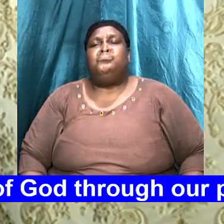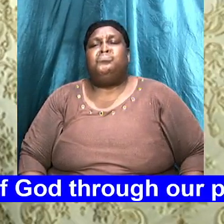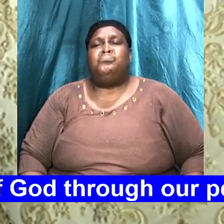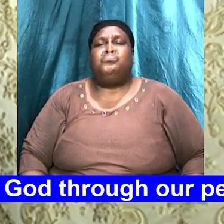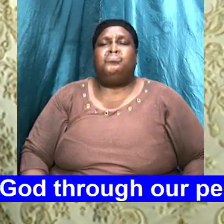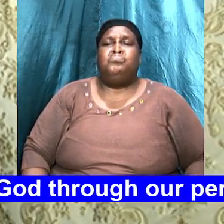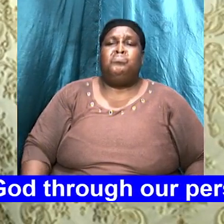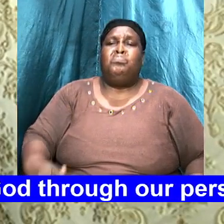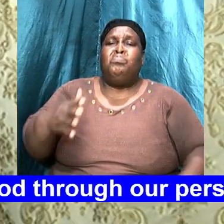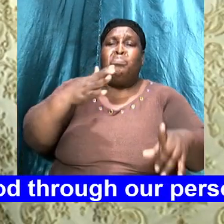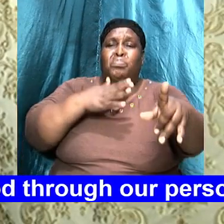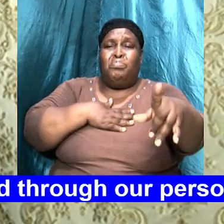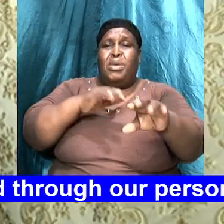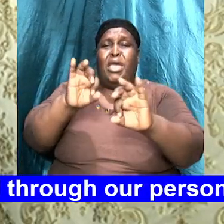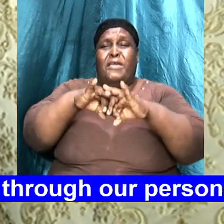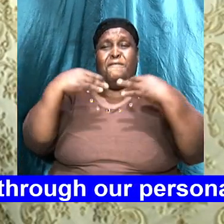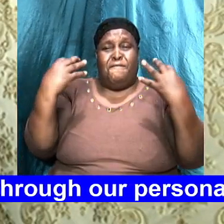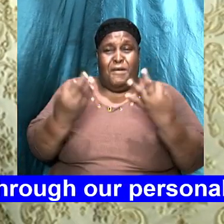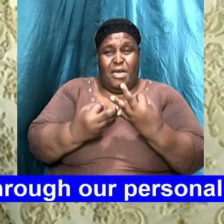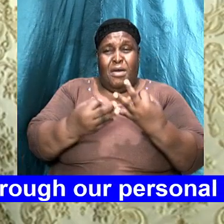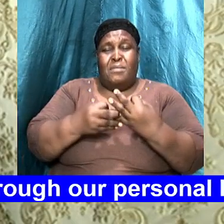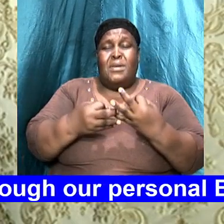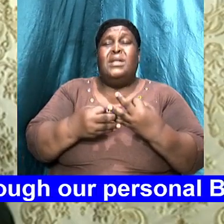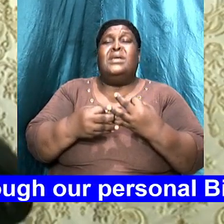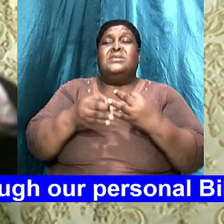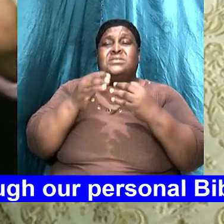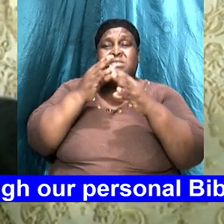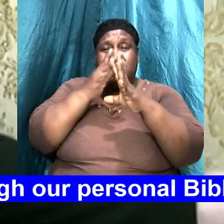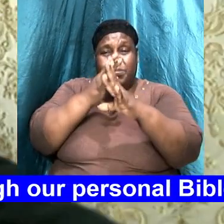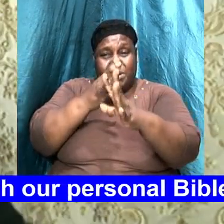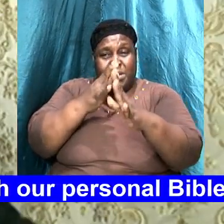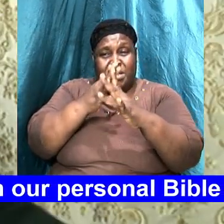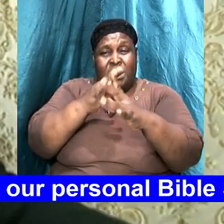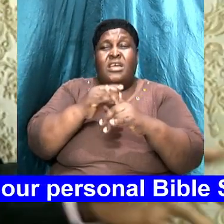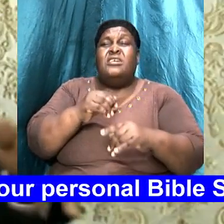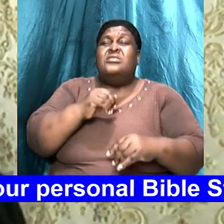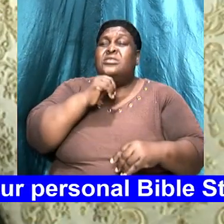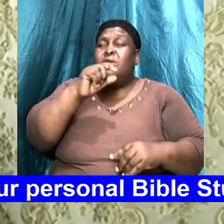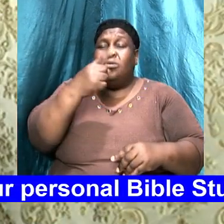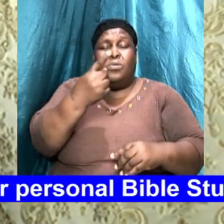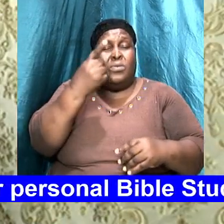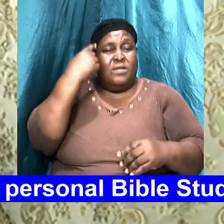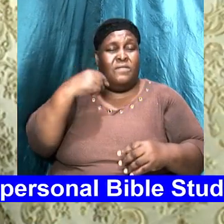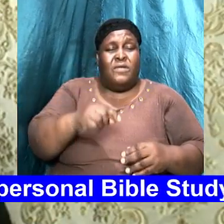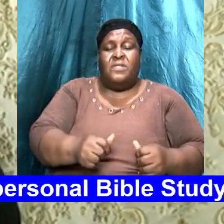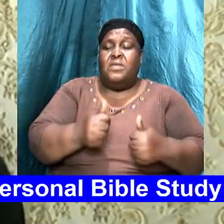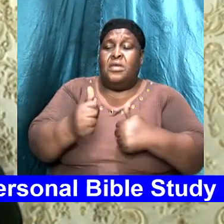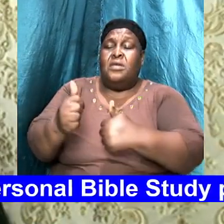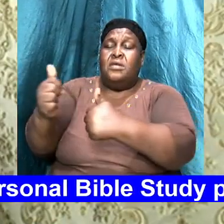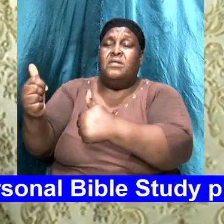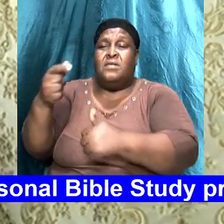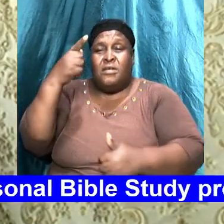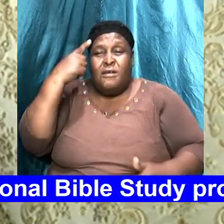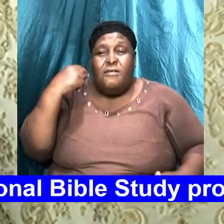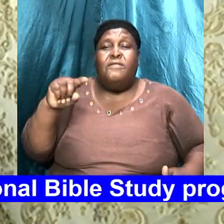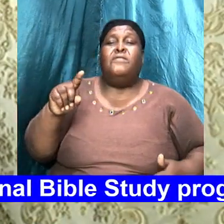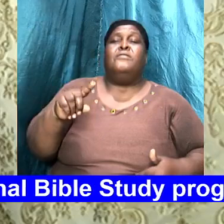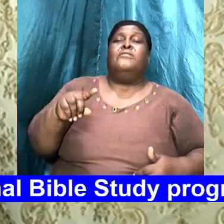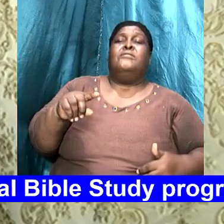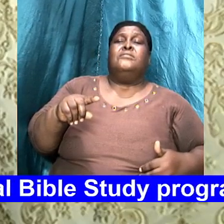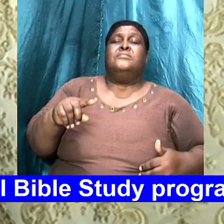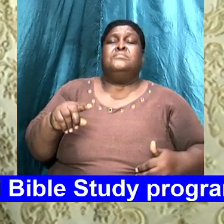family amen speak in tongues it is not only for the apostle but it is for